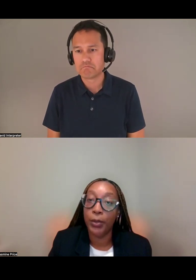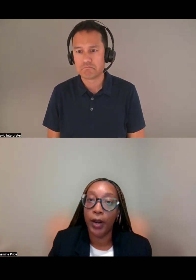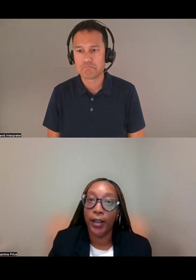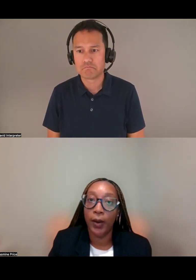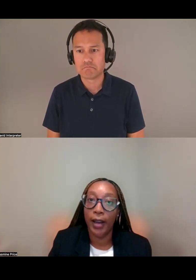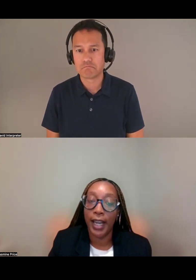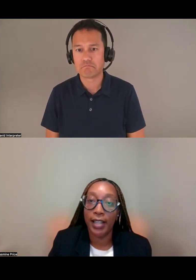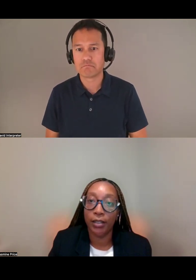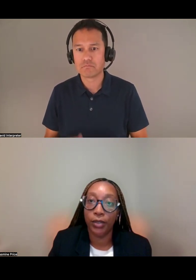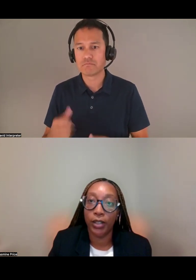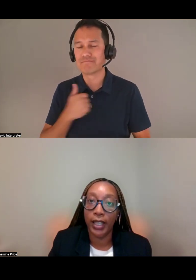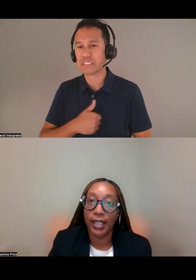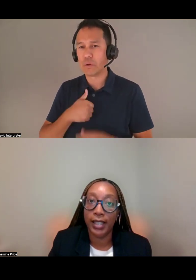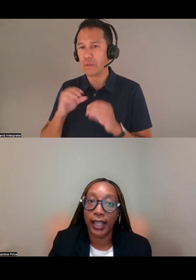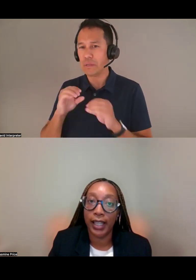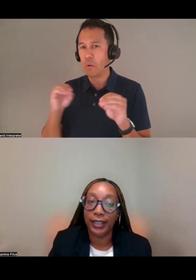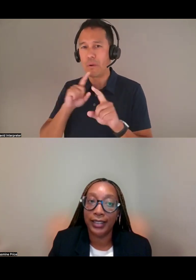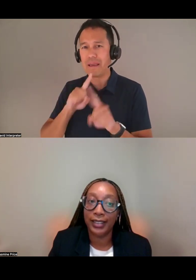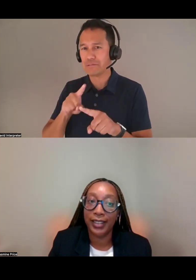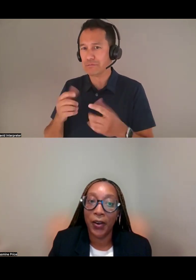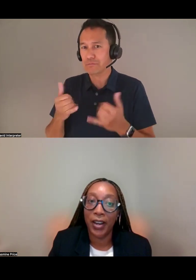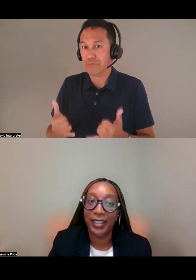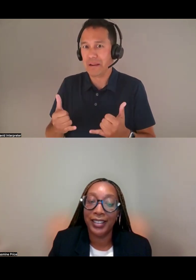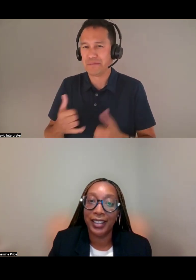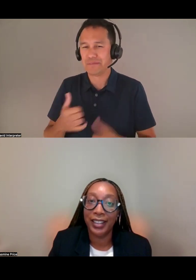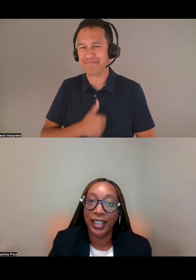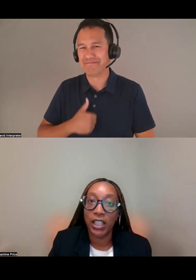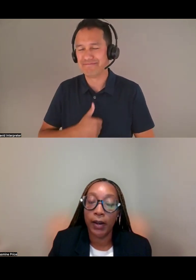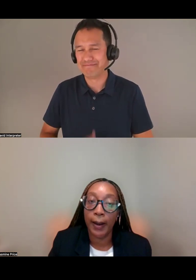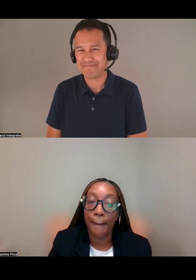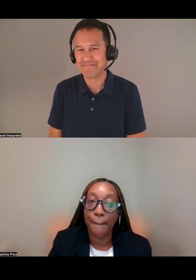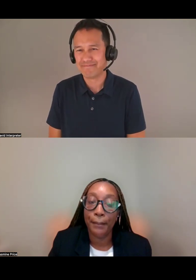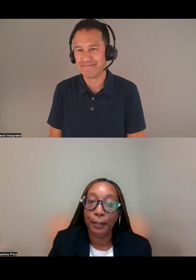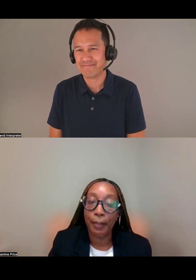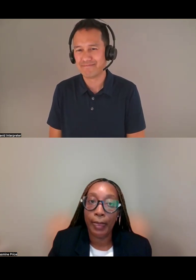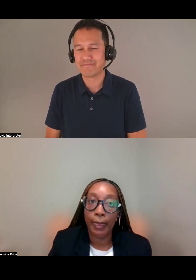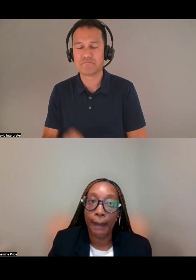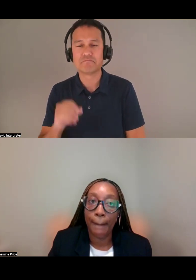And So I'm sorry, I Yasmin, don't have an answer here. for you at this second. Sorry. Yes, Sherry.